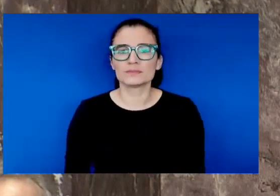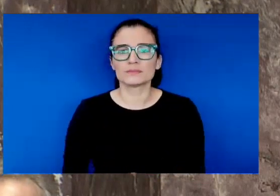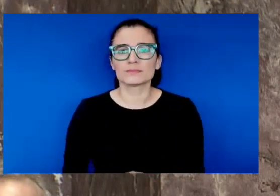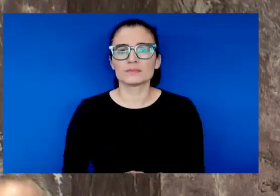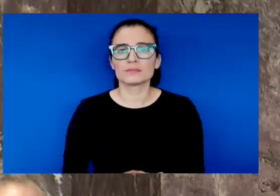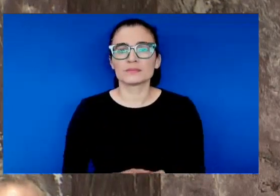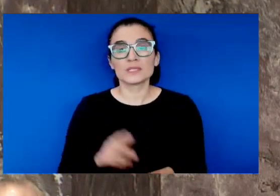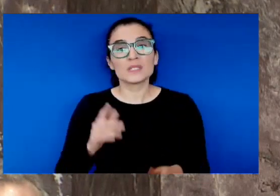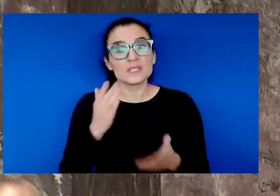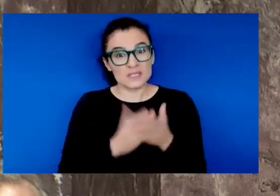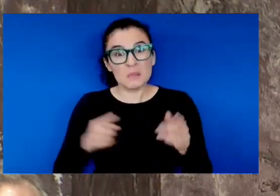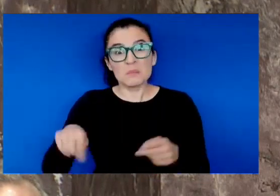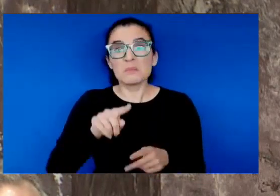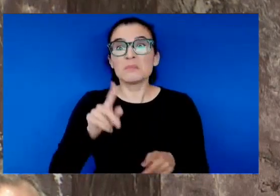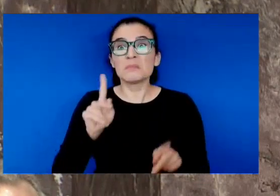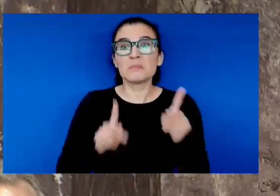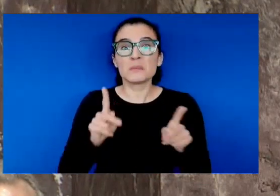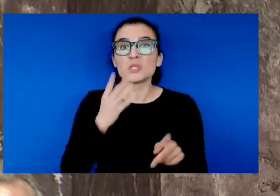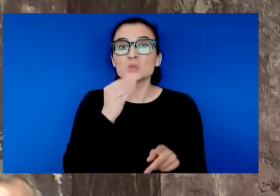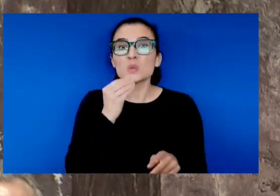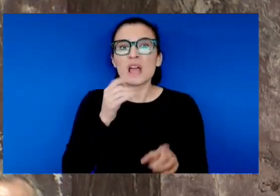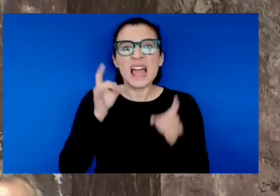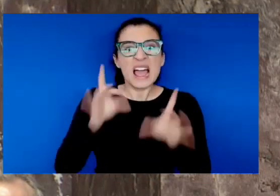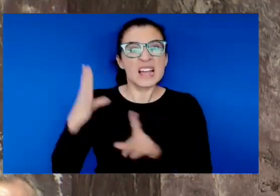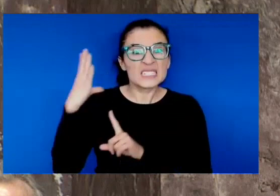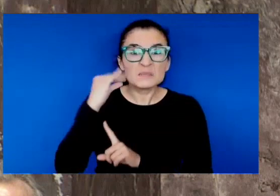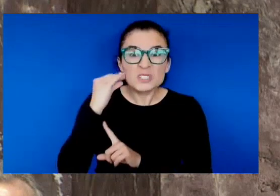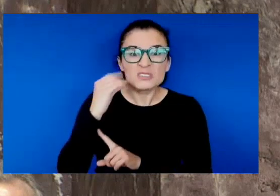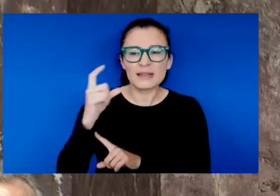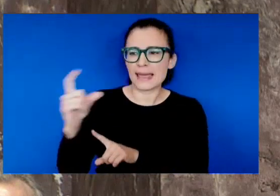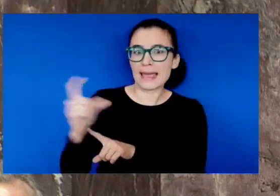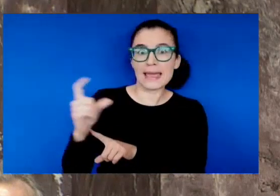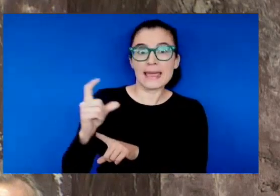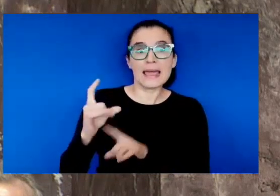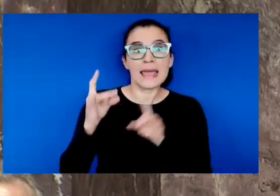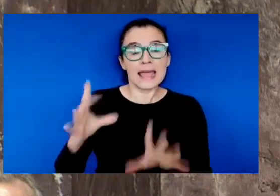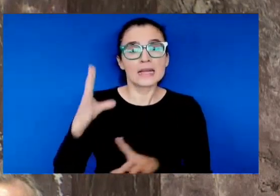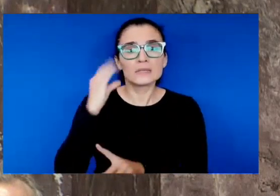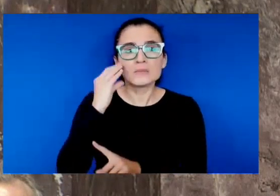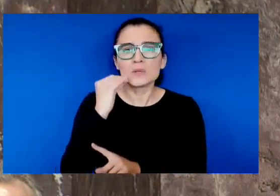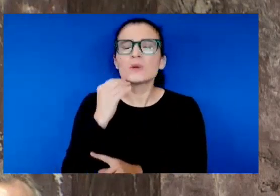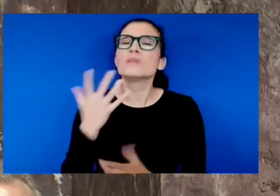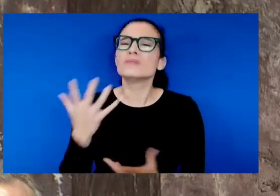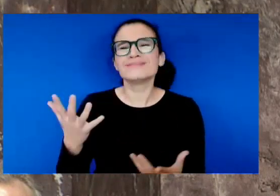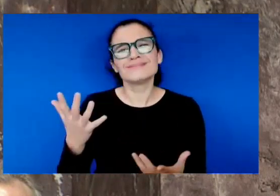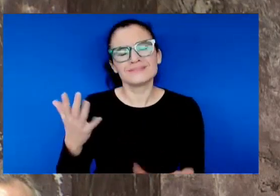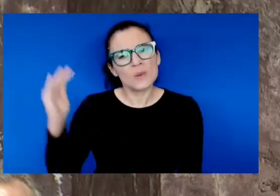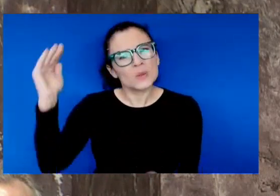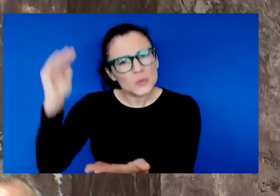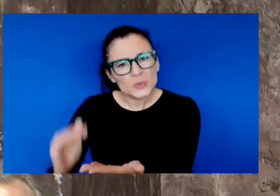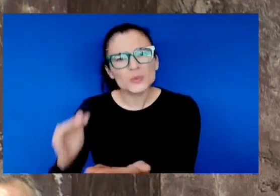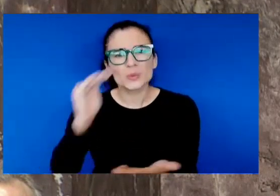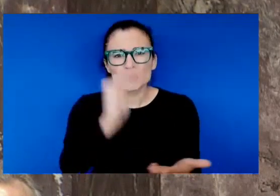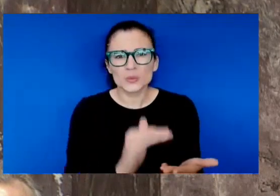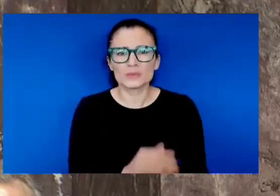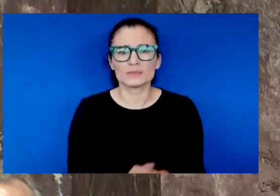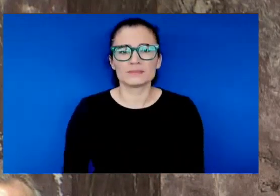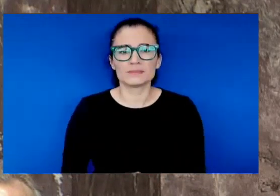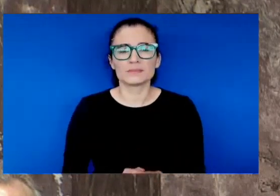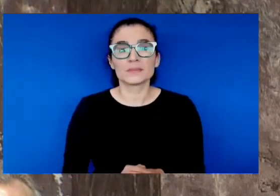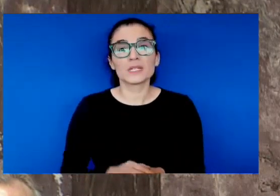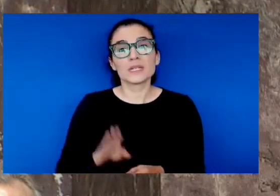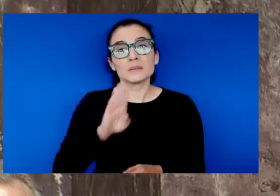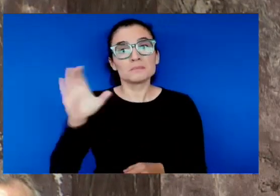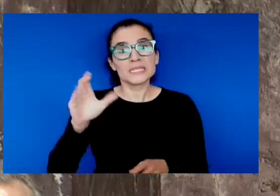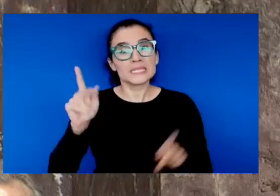are committed to continue to make sure that British Columbia is a safe place for everyone, no matter where they come from, no matter what